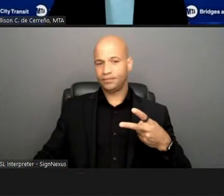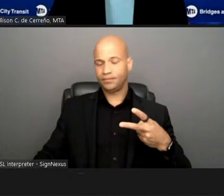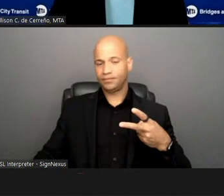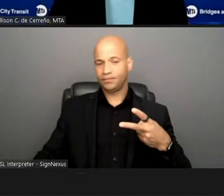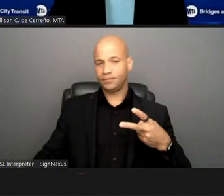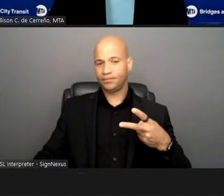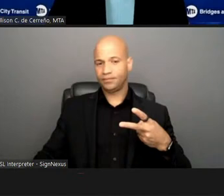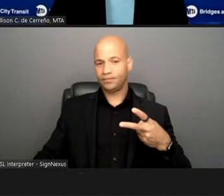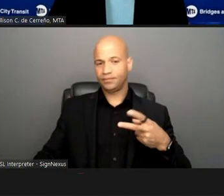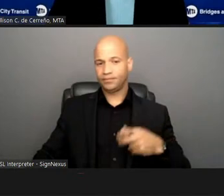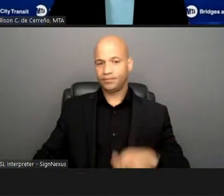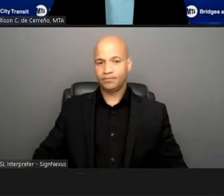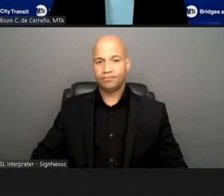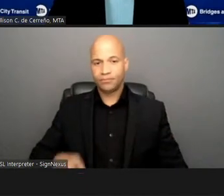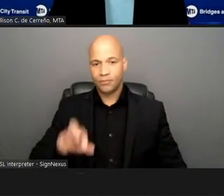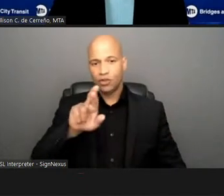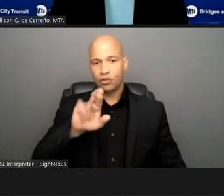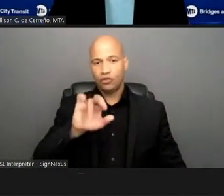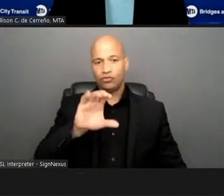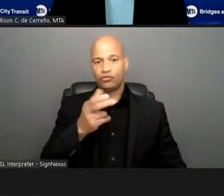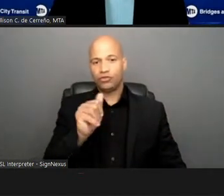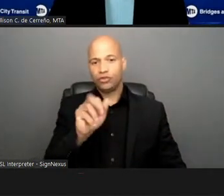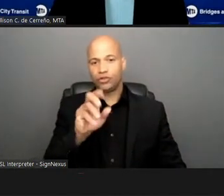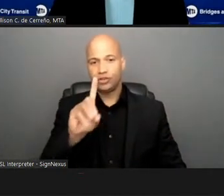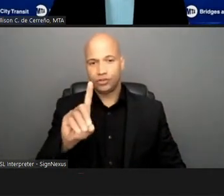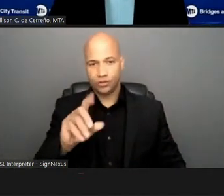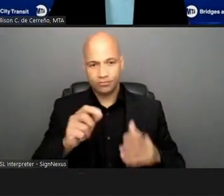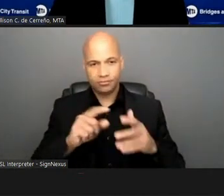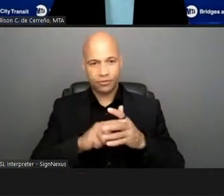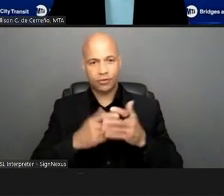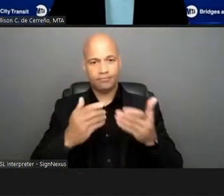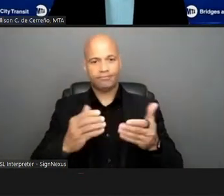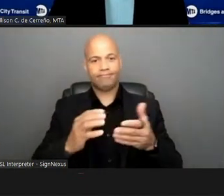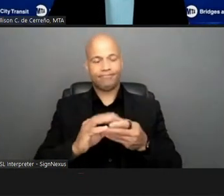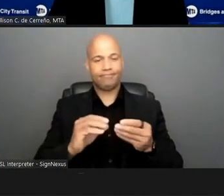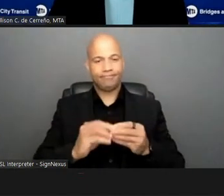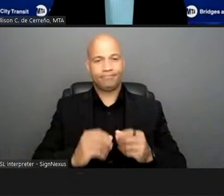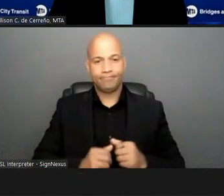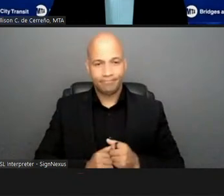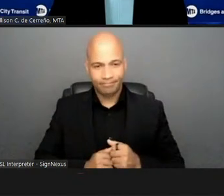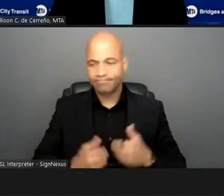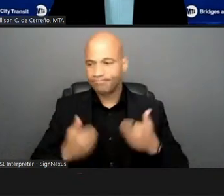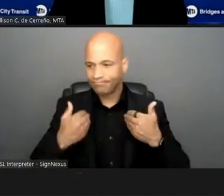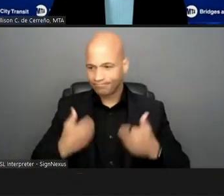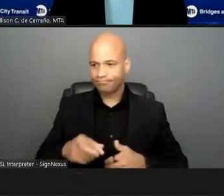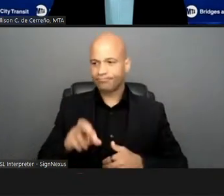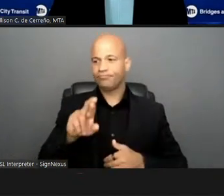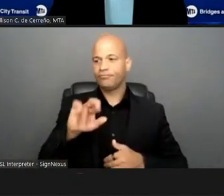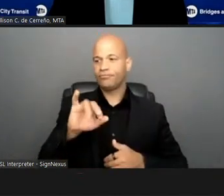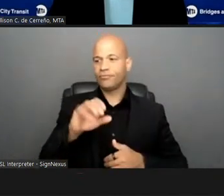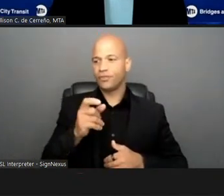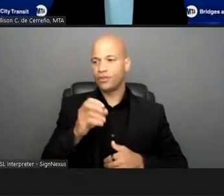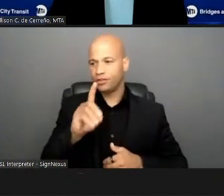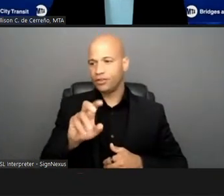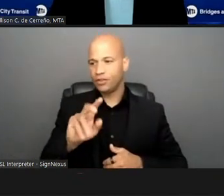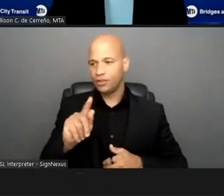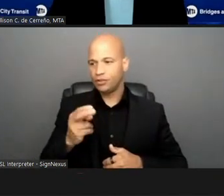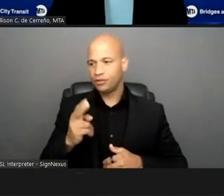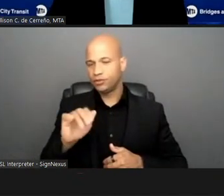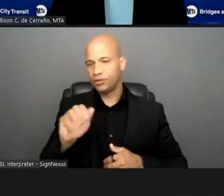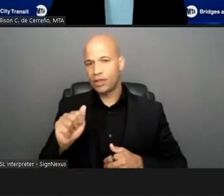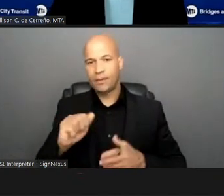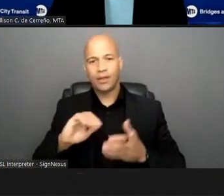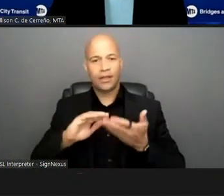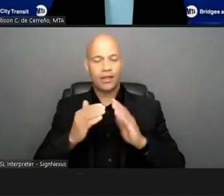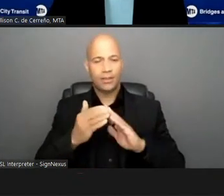Richard you may begin your remarks oh yes I am Richard kazame of the old Historia neighborhood association I'm